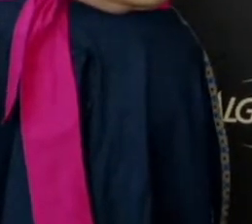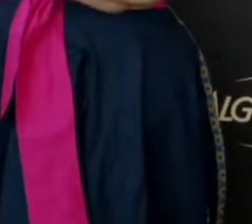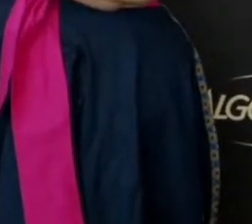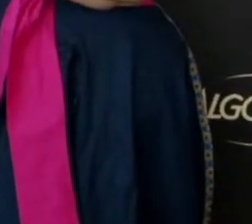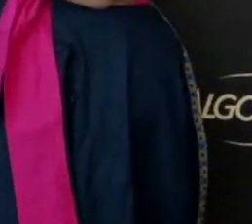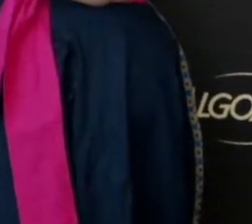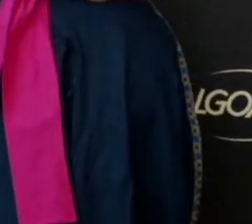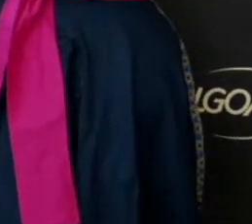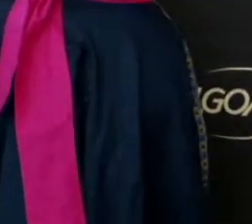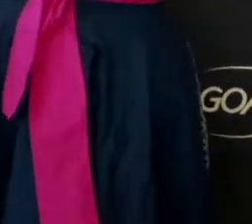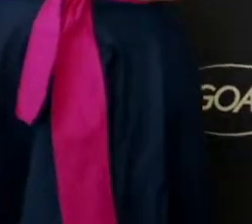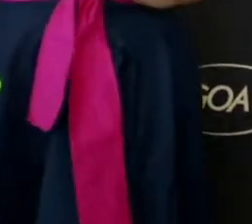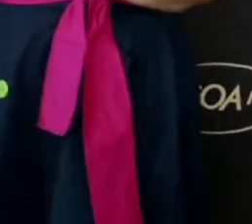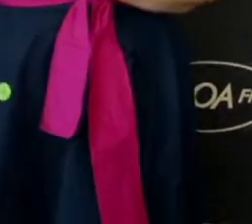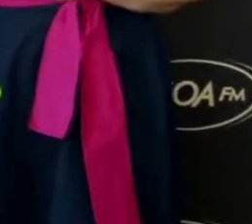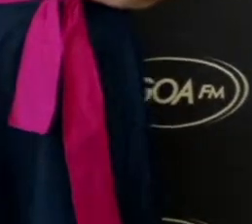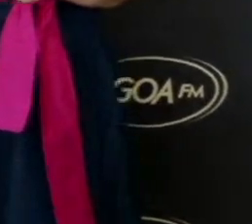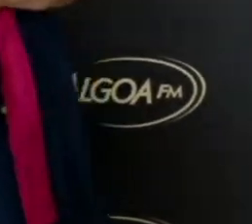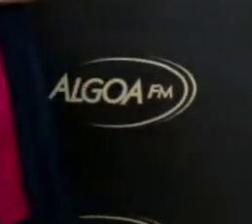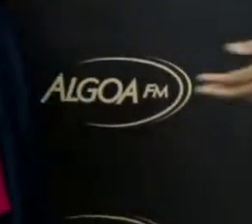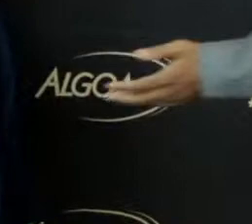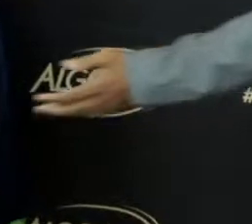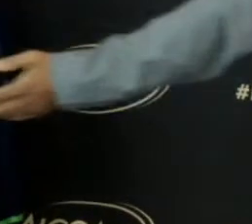Provincial Legislature,